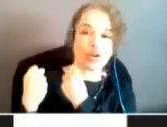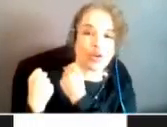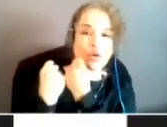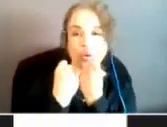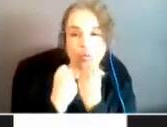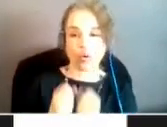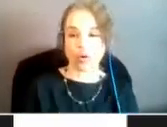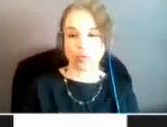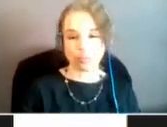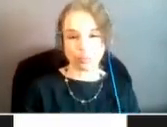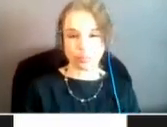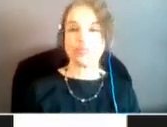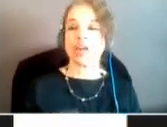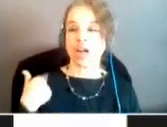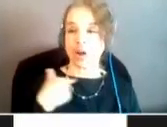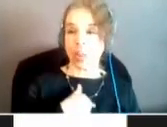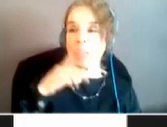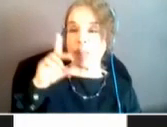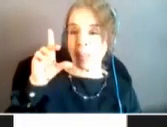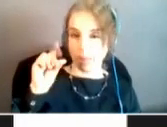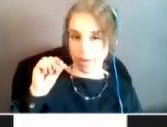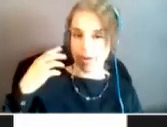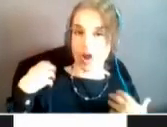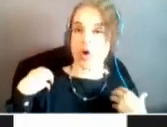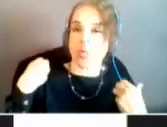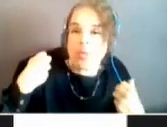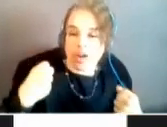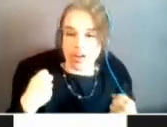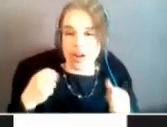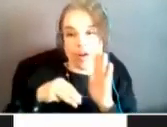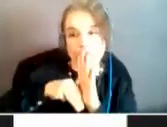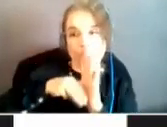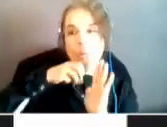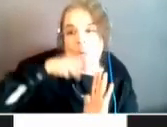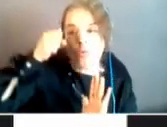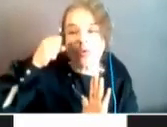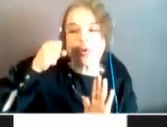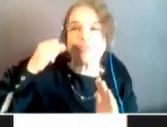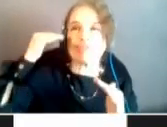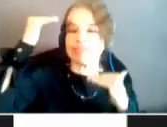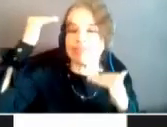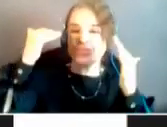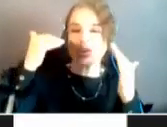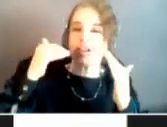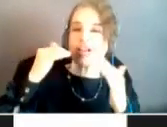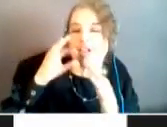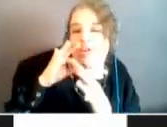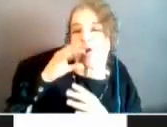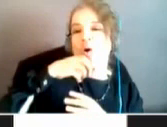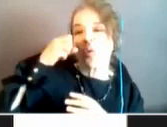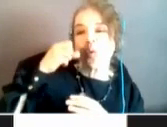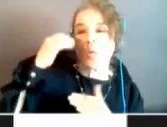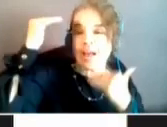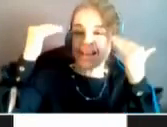adults. So we do have our Wellness and Recovery for Mature Adults. This is offered through the Older